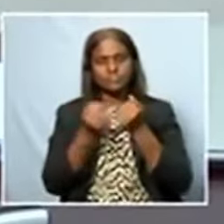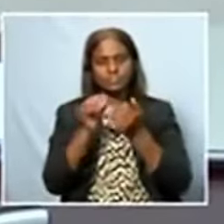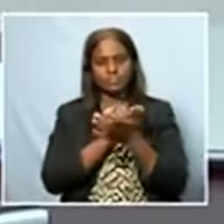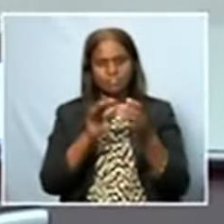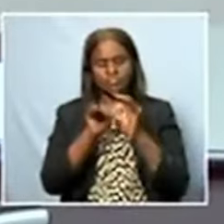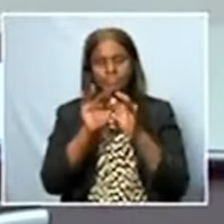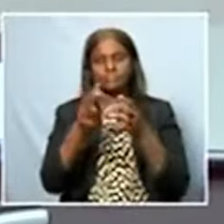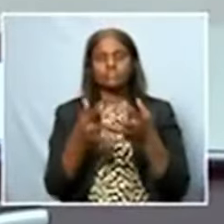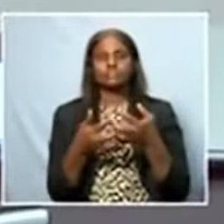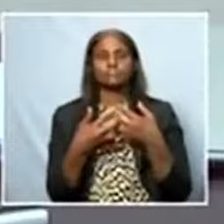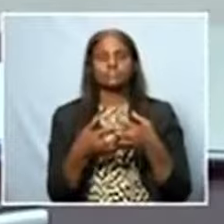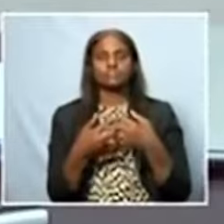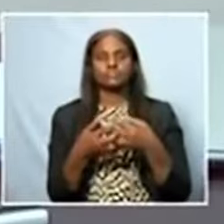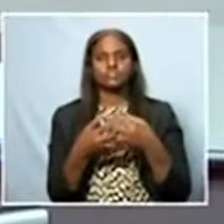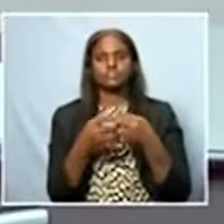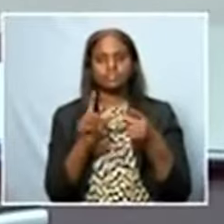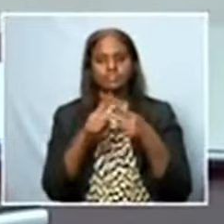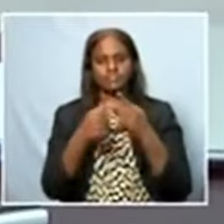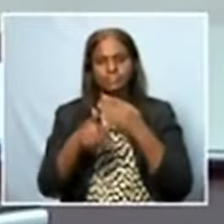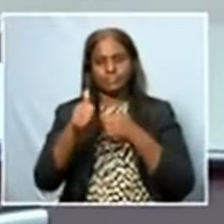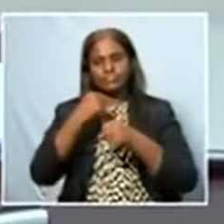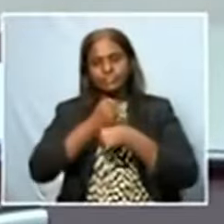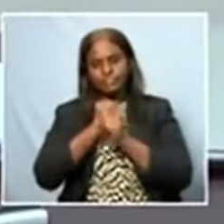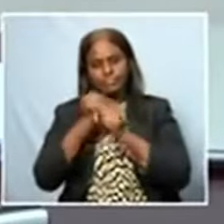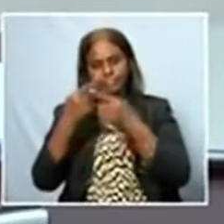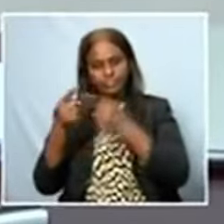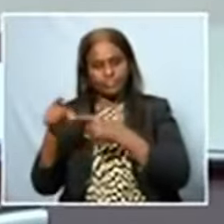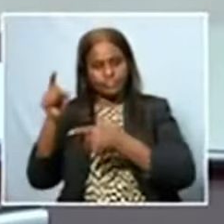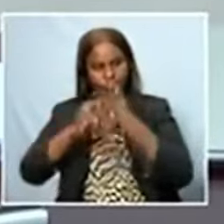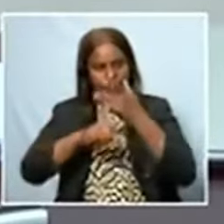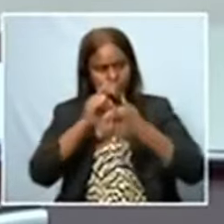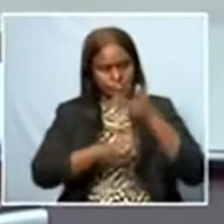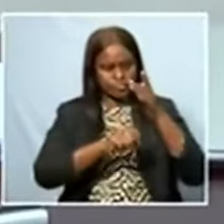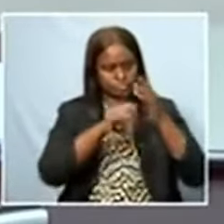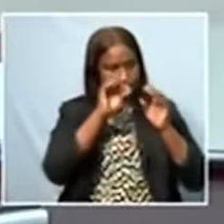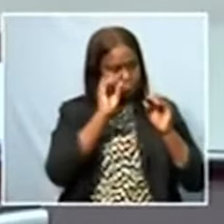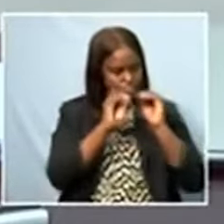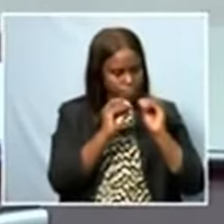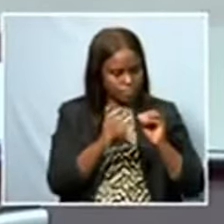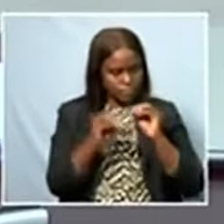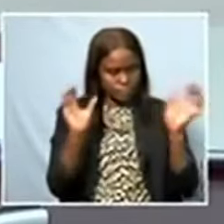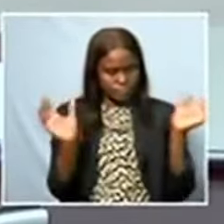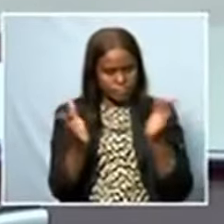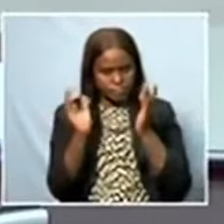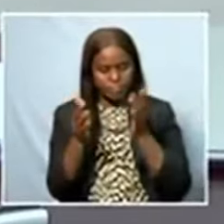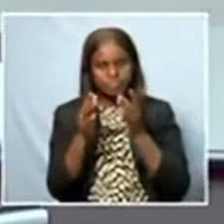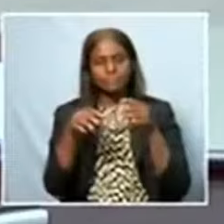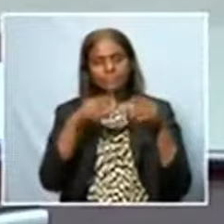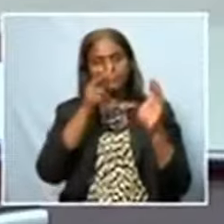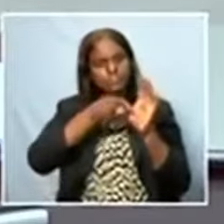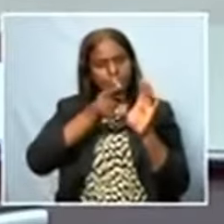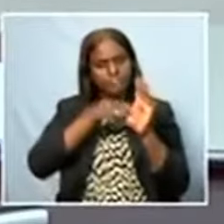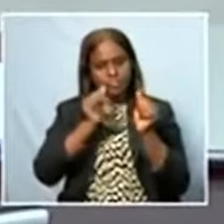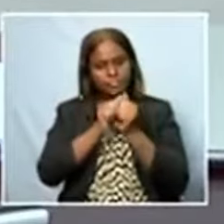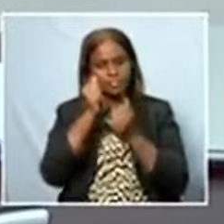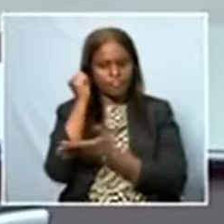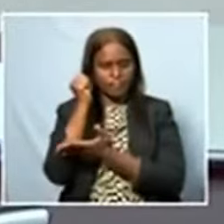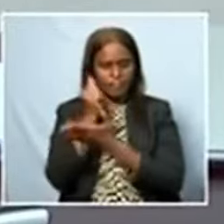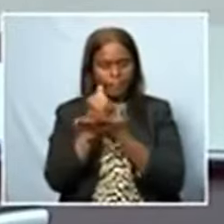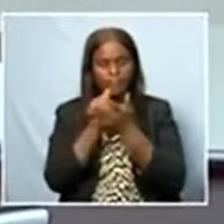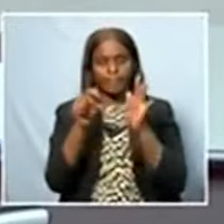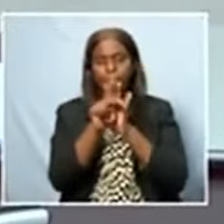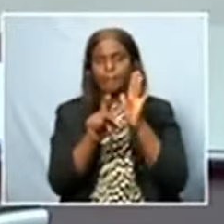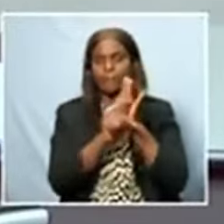engine capacity, to enable differentiated tax treatment, promote energy efficiency, and enhance policy